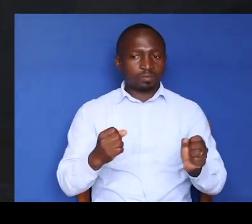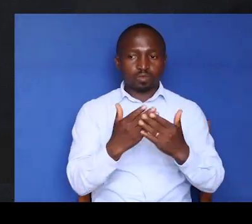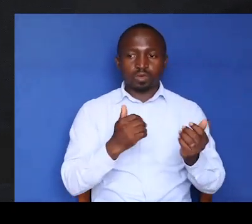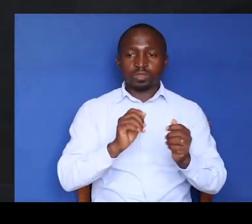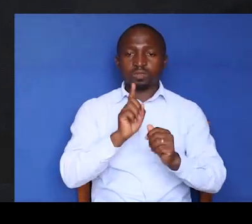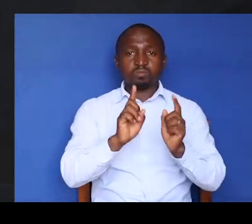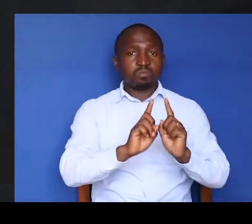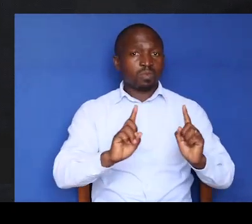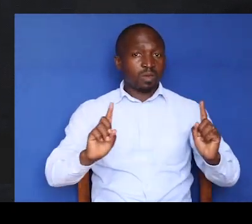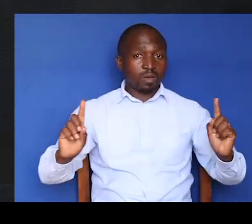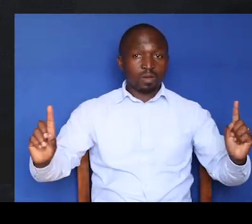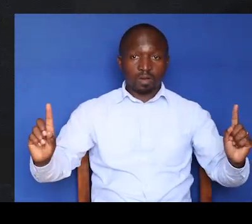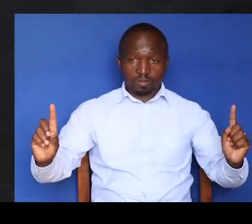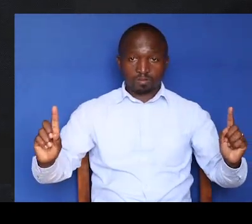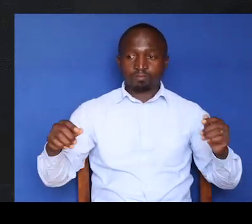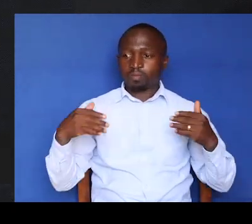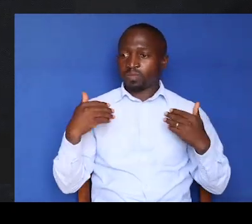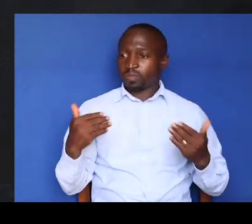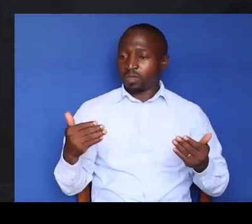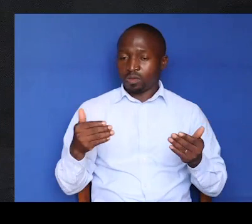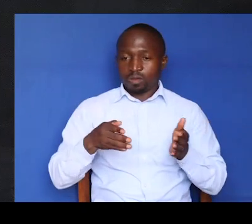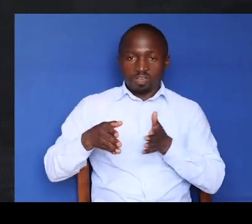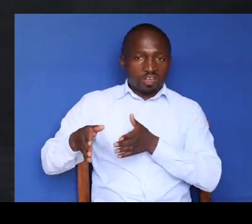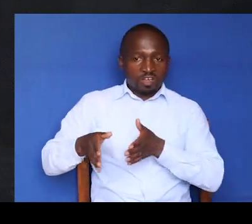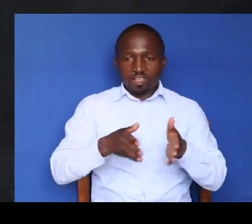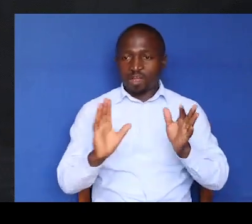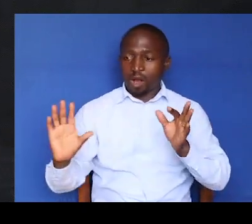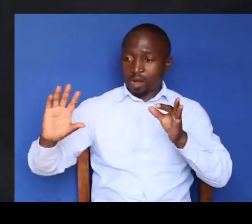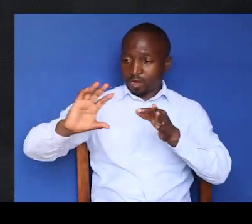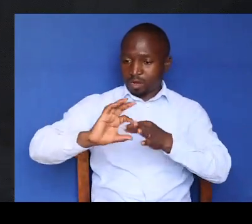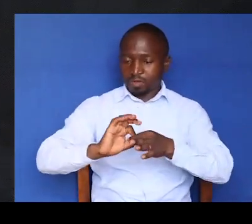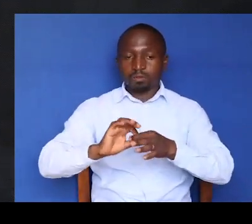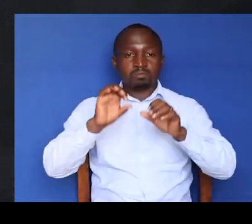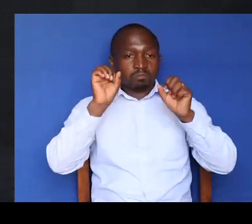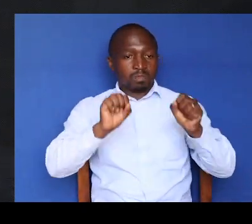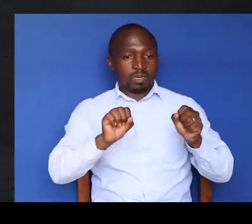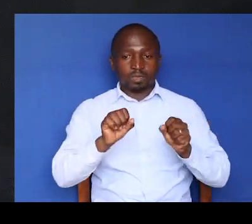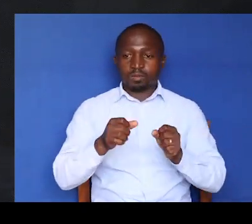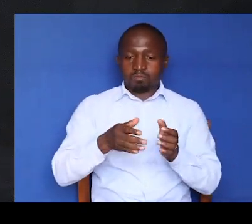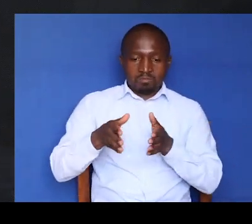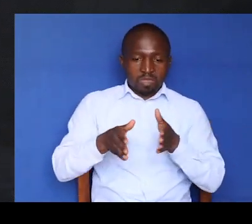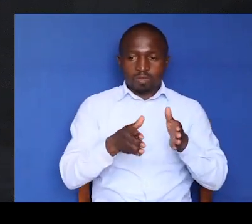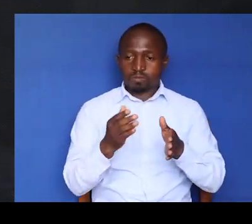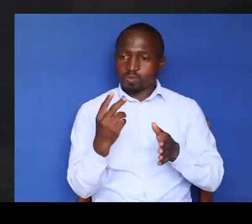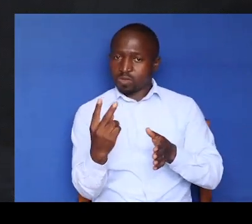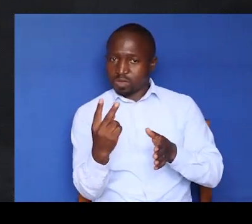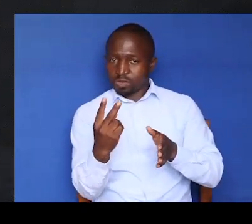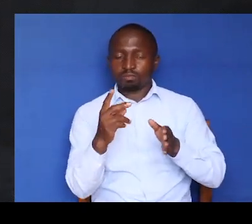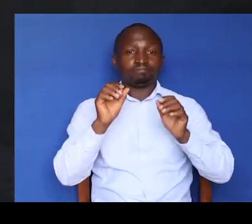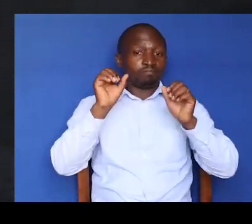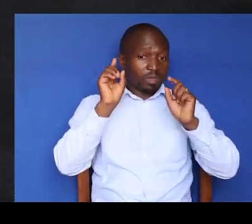two are not adjacently to one another. So river capture used to occur provided the two rivers, we mean the pirate river and the victim